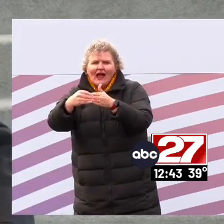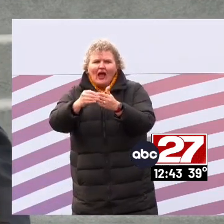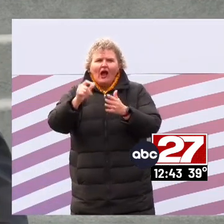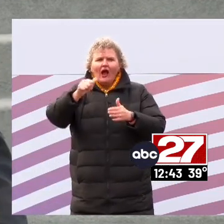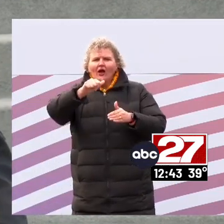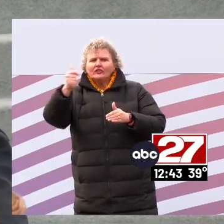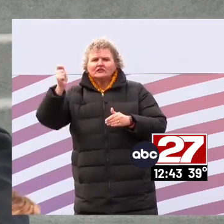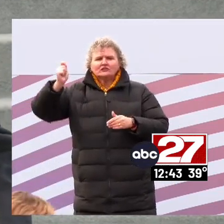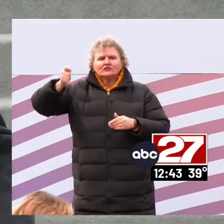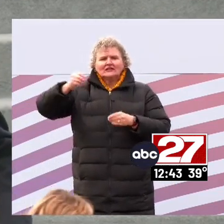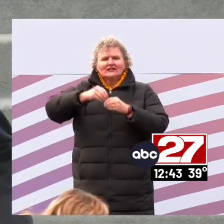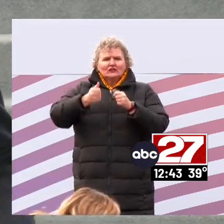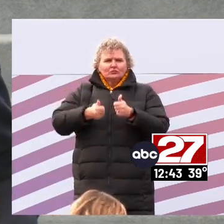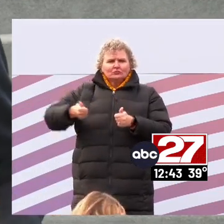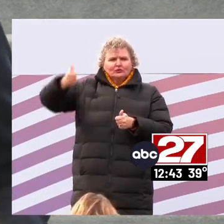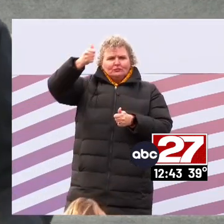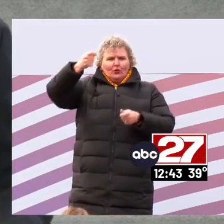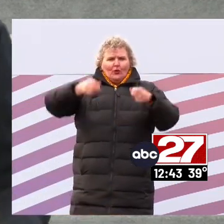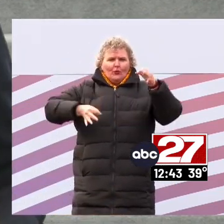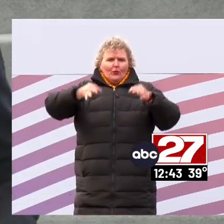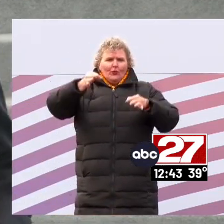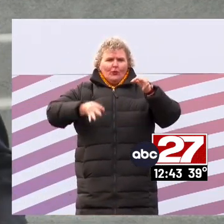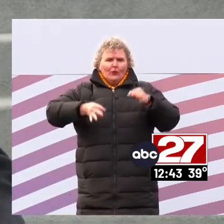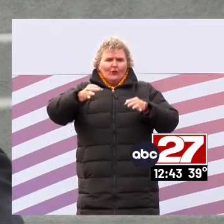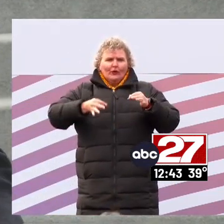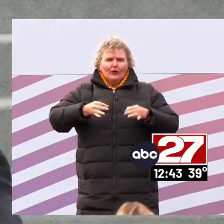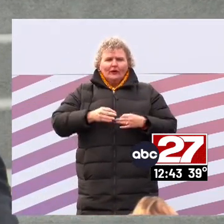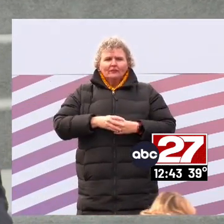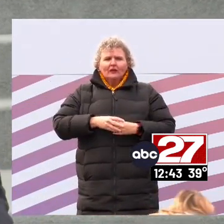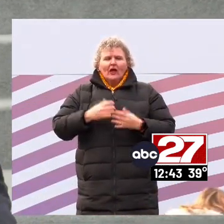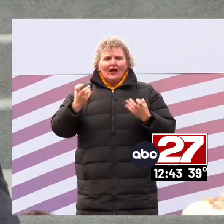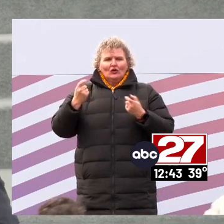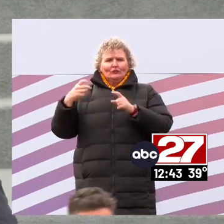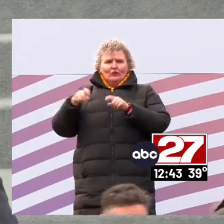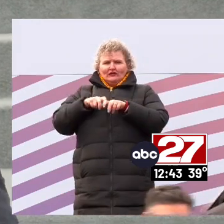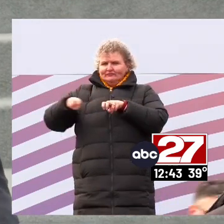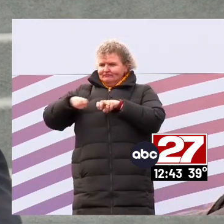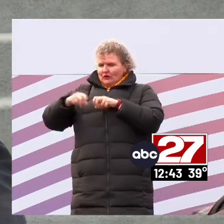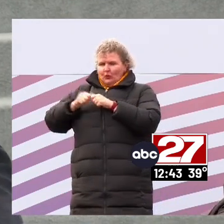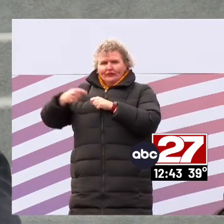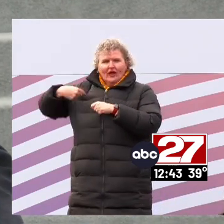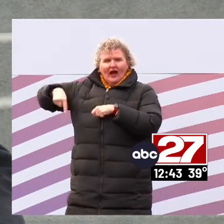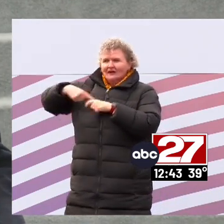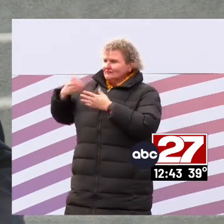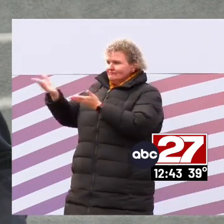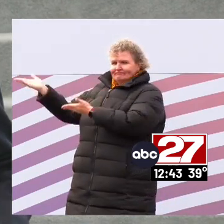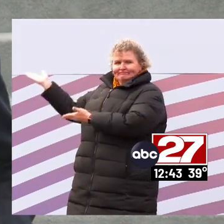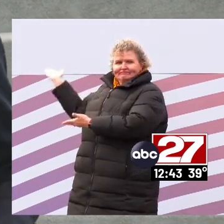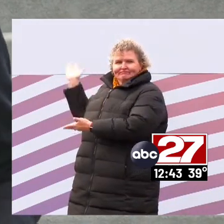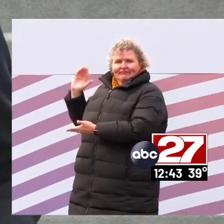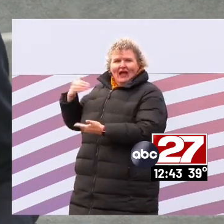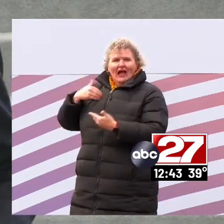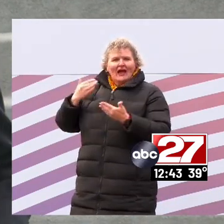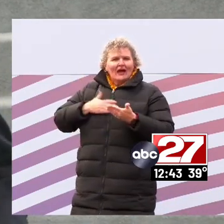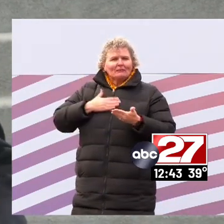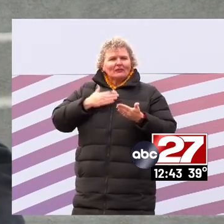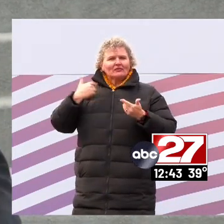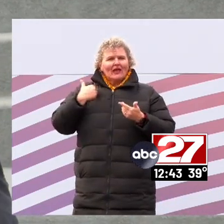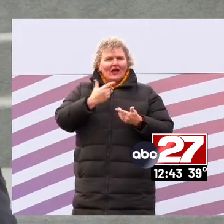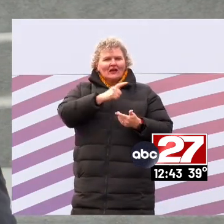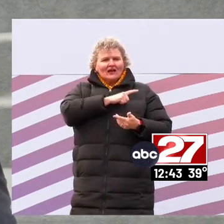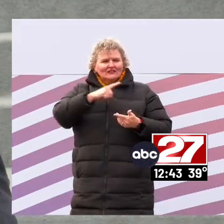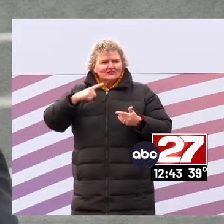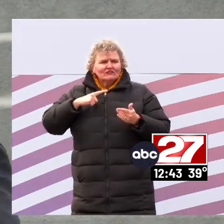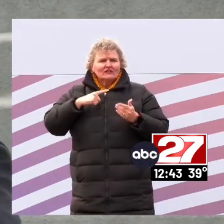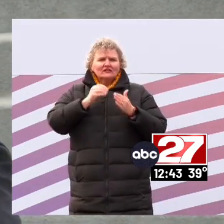Court, several of whom are with us today. I'm pleased to be joined by legislative leaders and